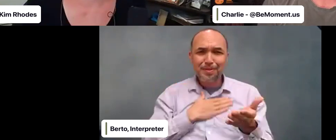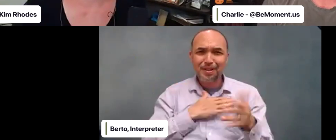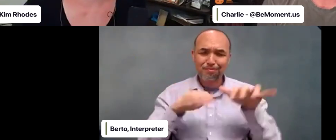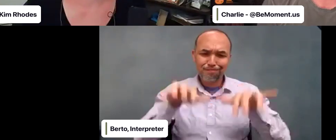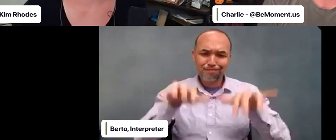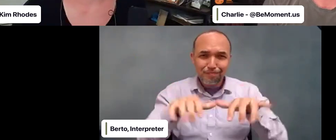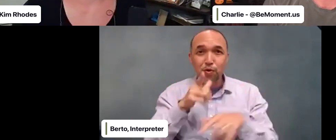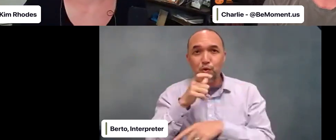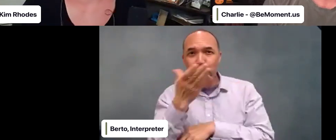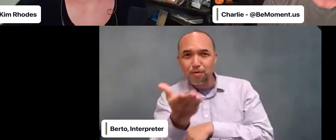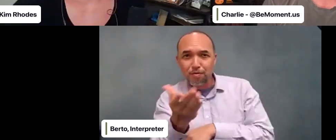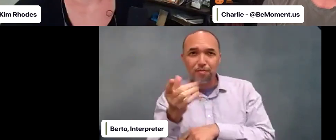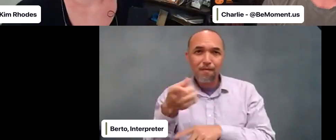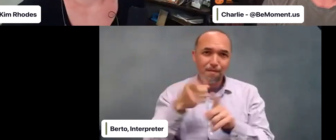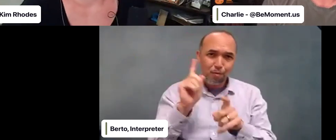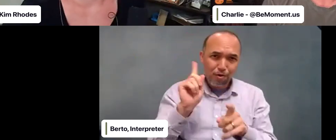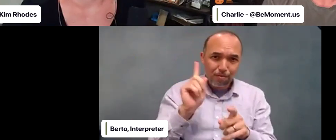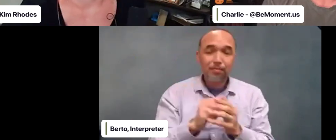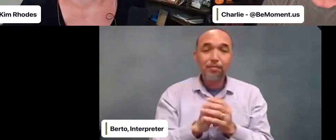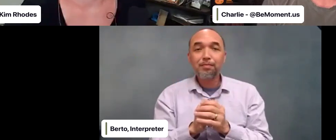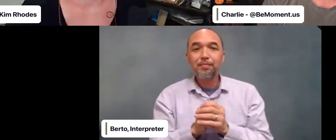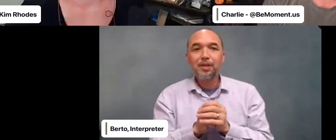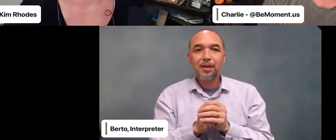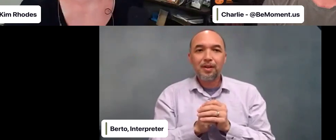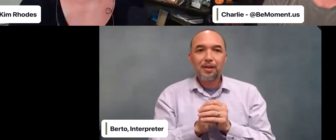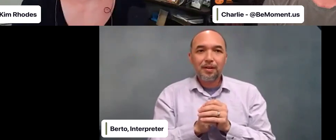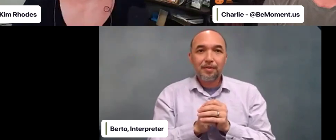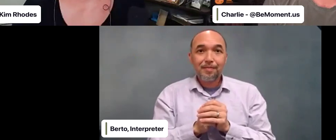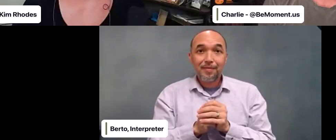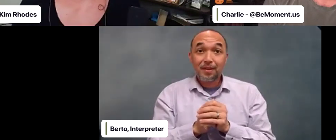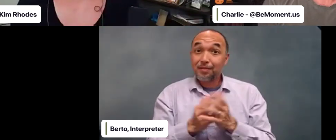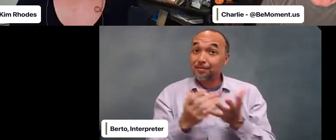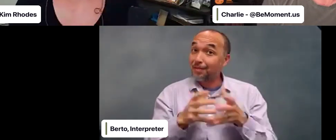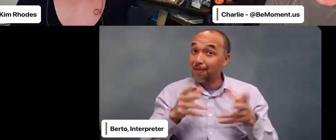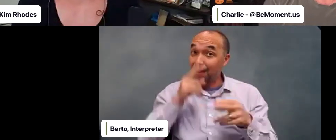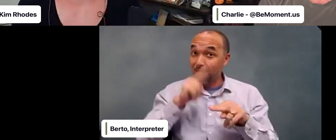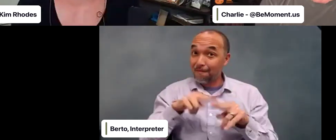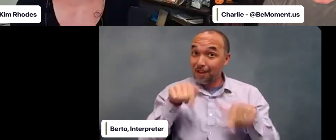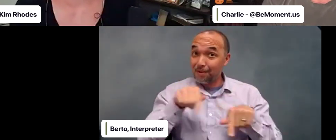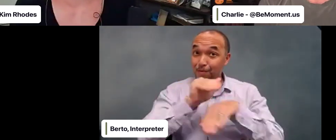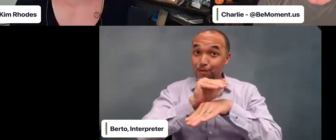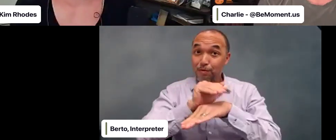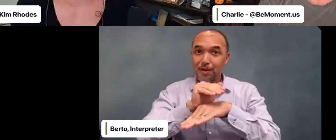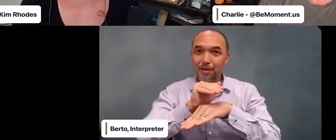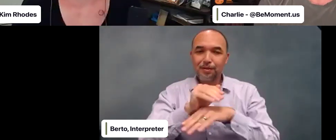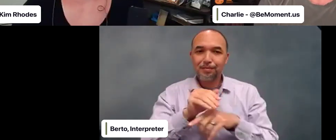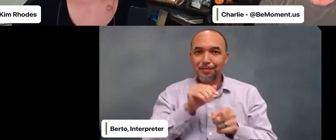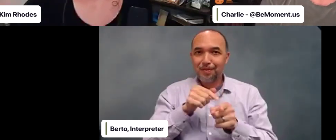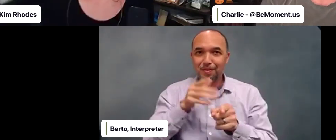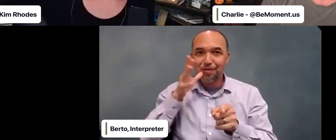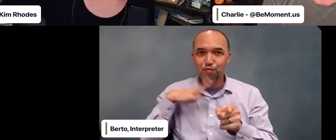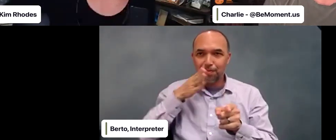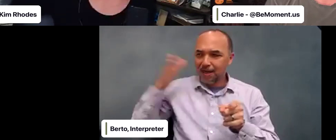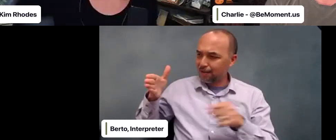on this lovely Friday. Um, we have a lot of fun in store for you with this lady next to me,